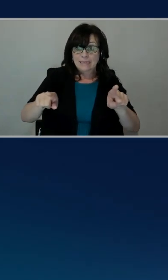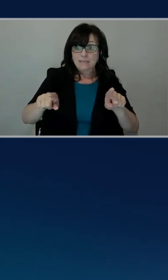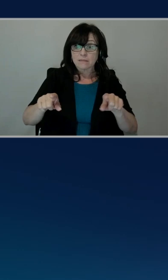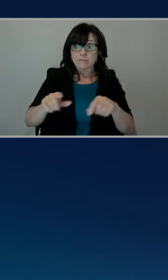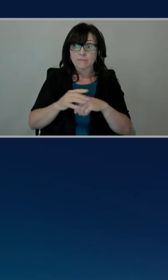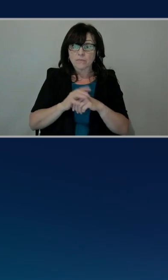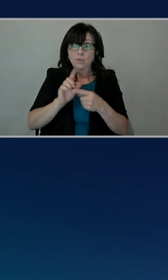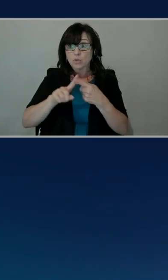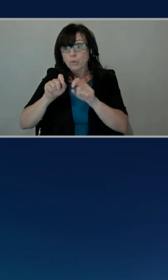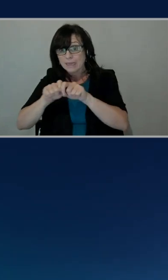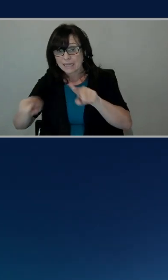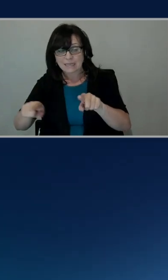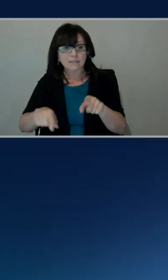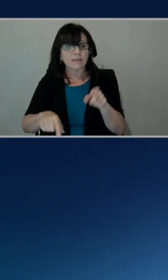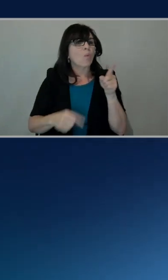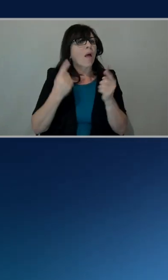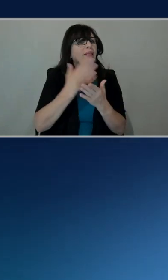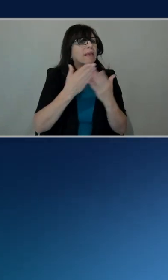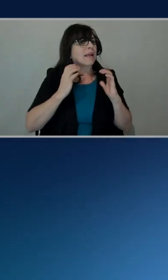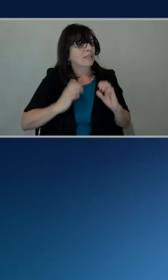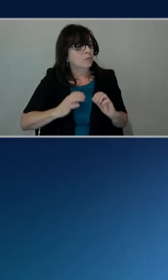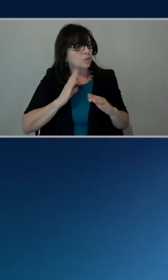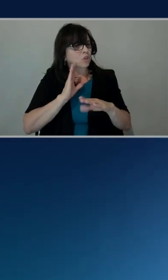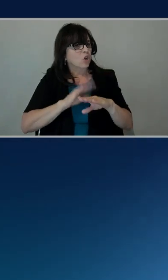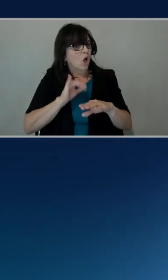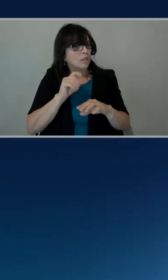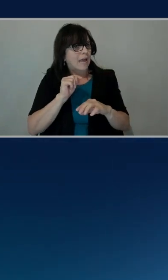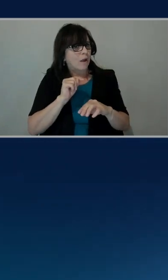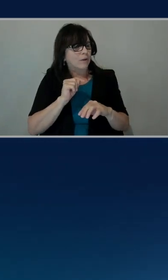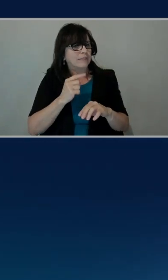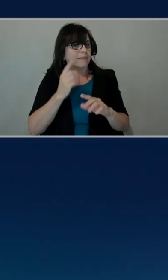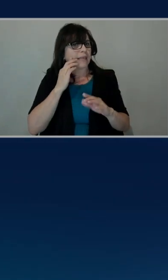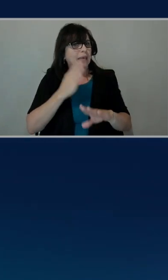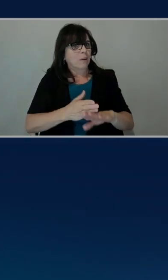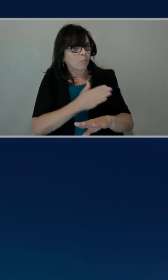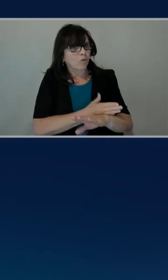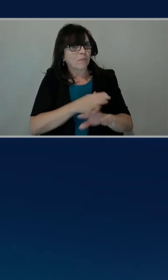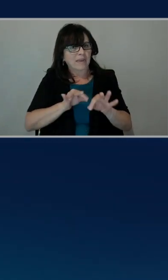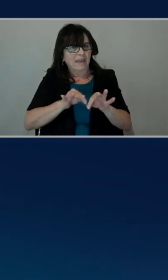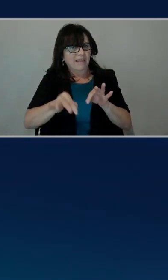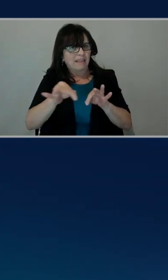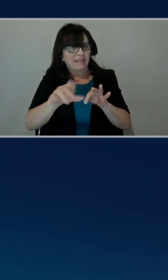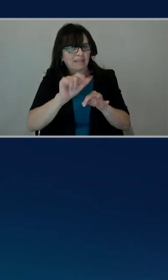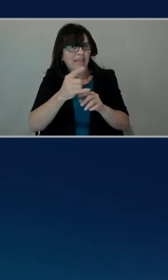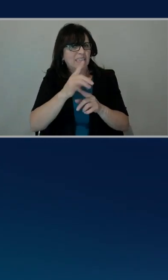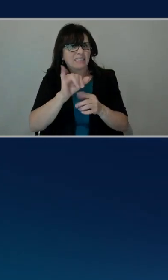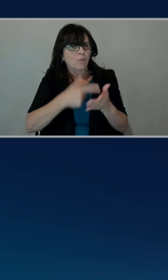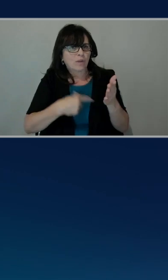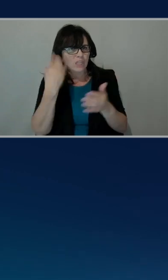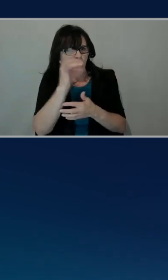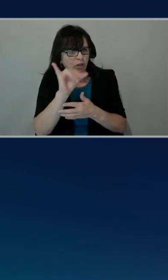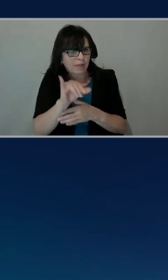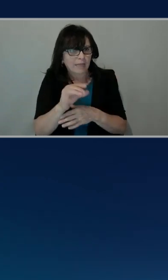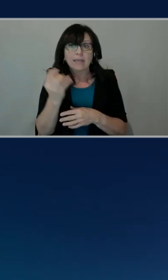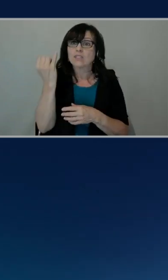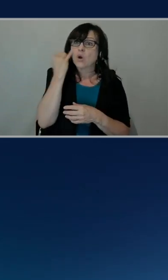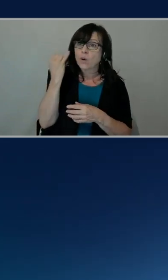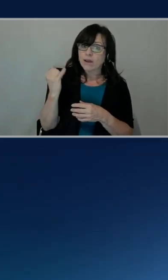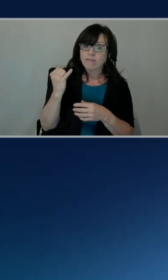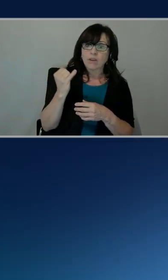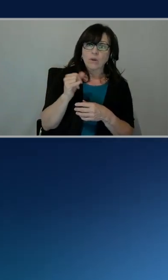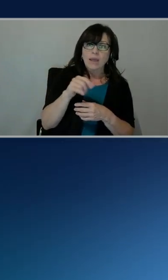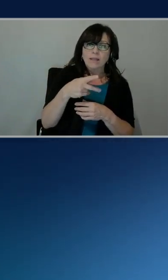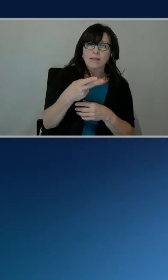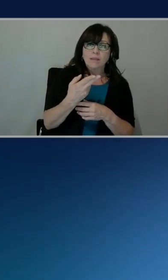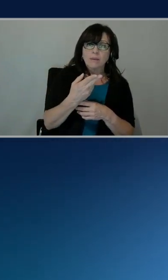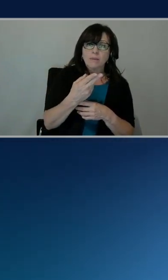that customers have called out is the improvement in latency. What does that look like? So for example, if you take the PyTorch 2.4 that was just